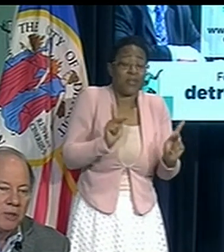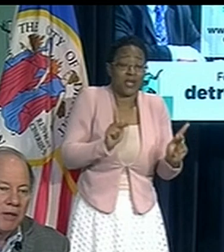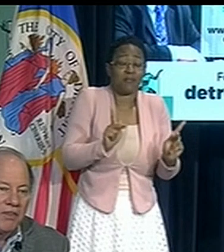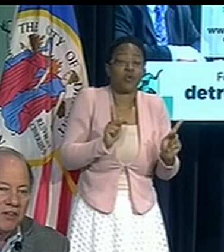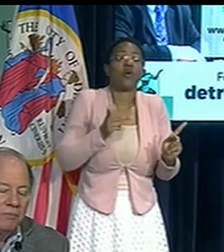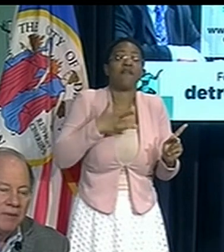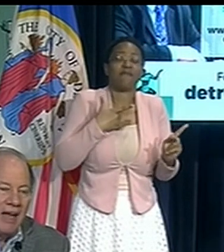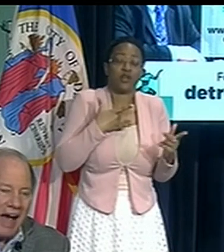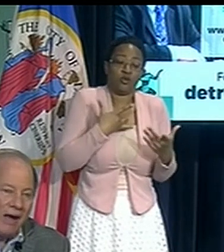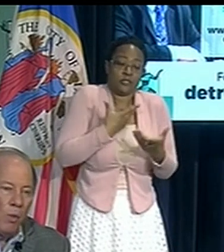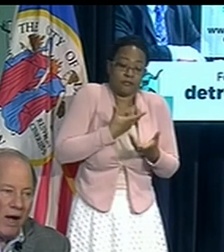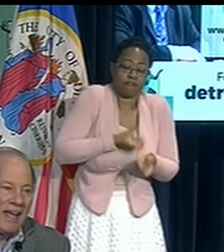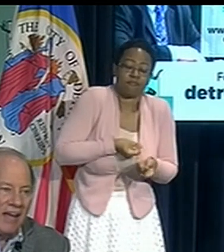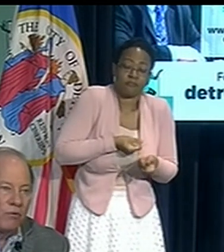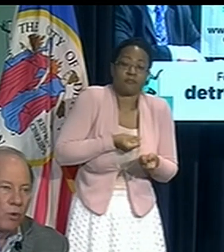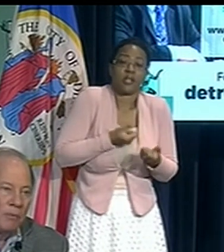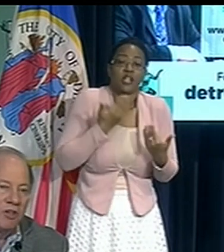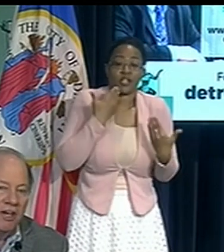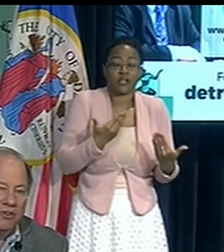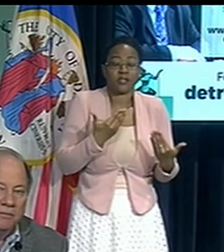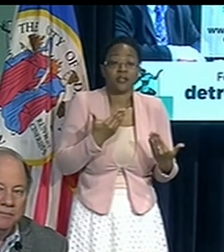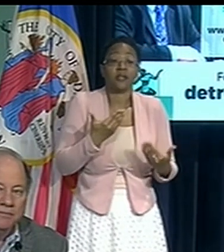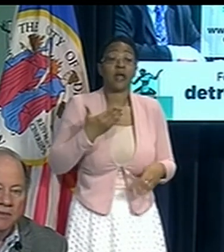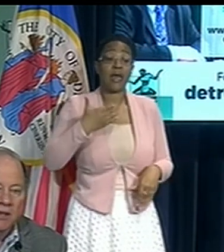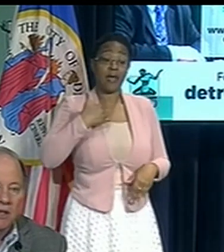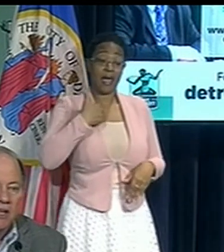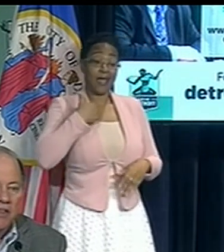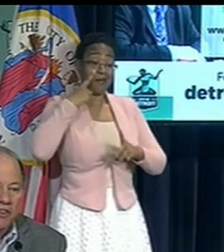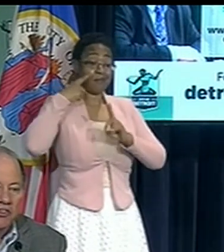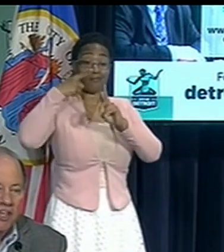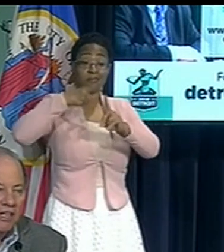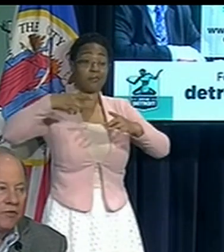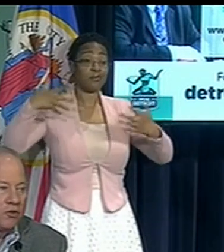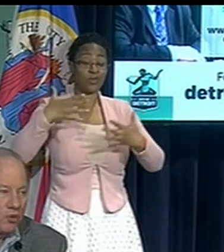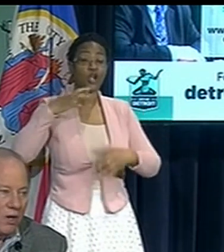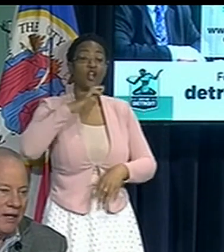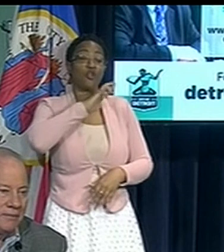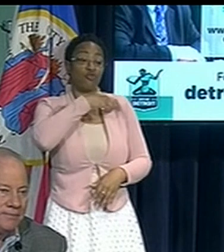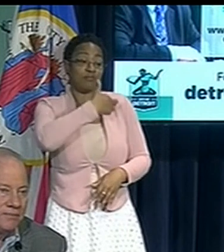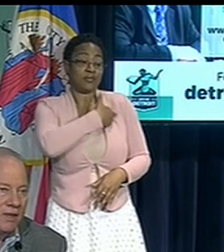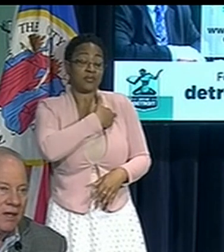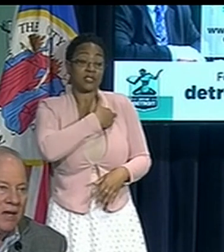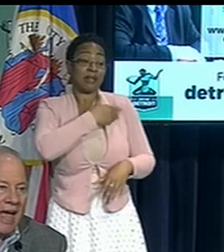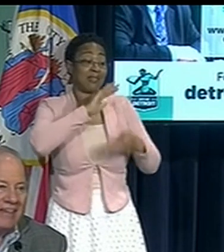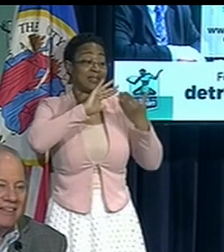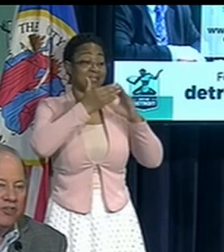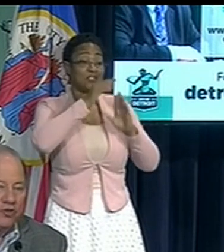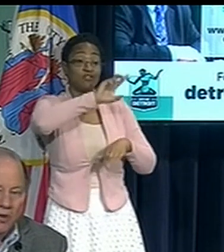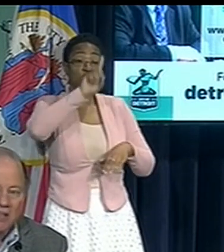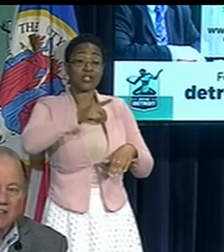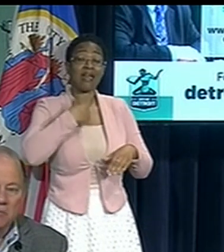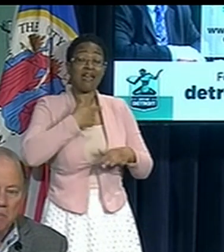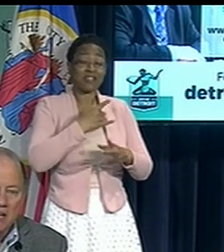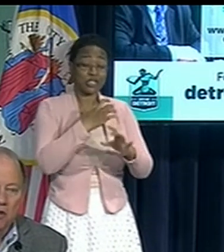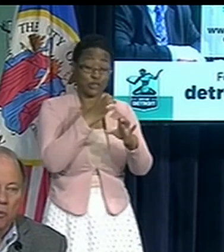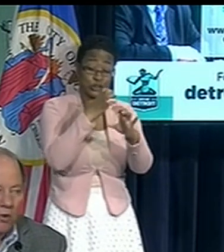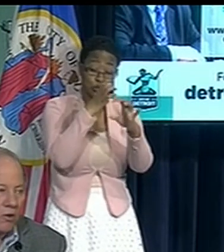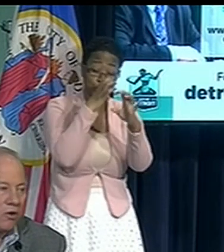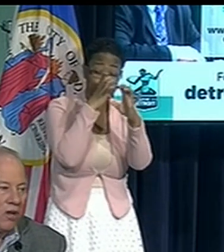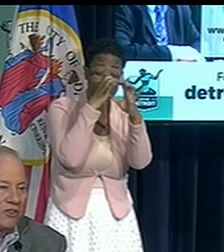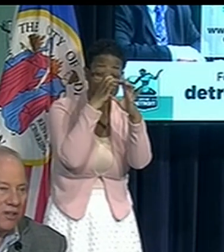feels good about this. I want to have the reputation that the city of Detroit has the strictest